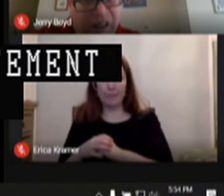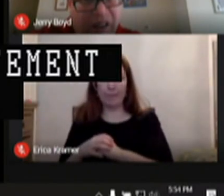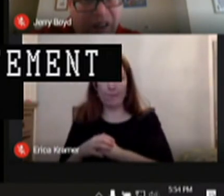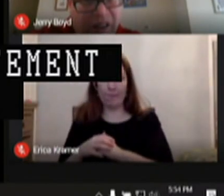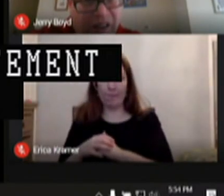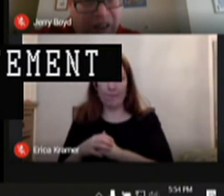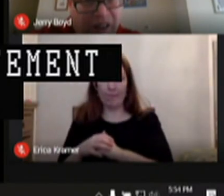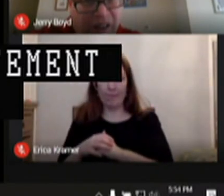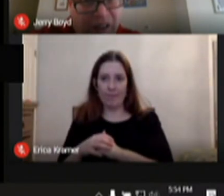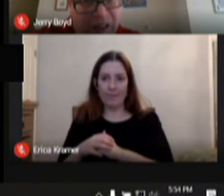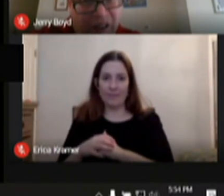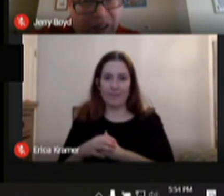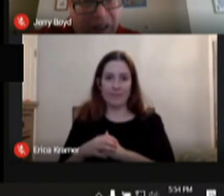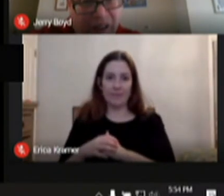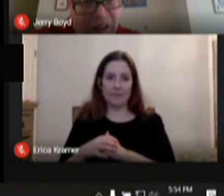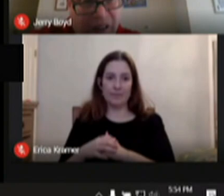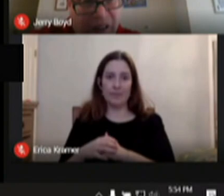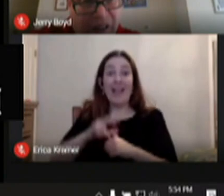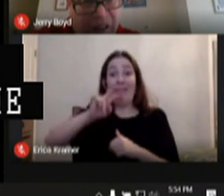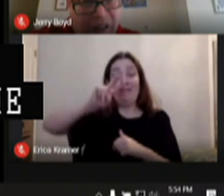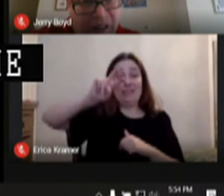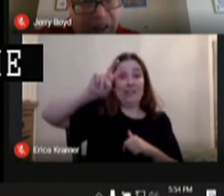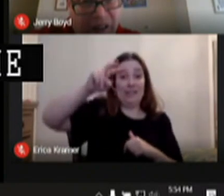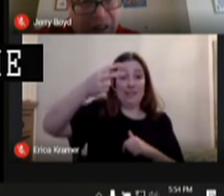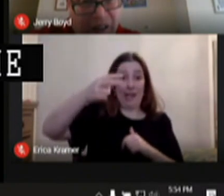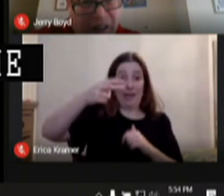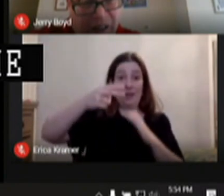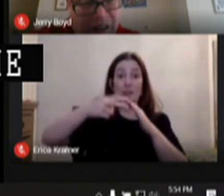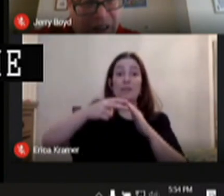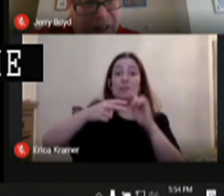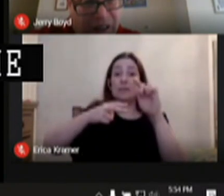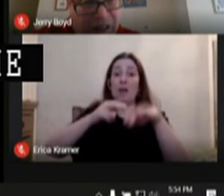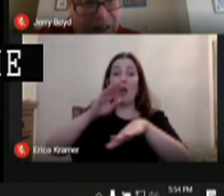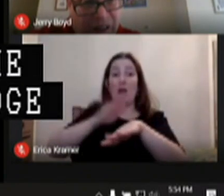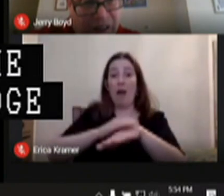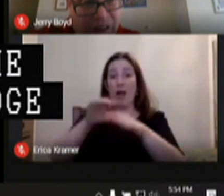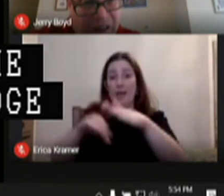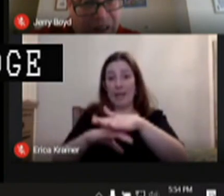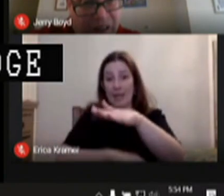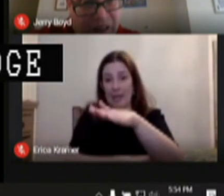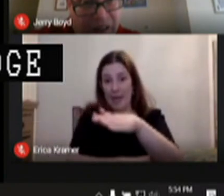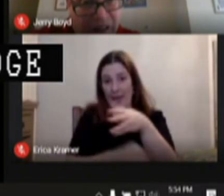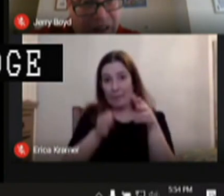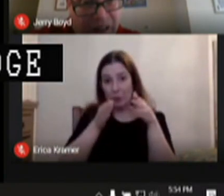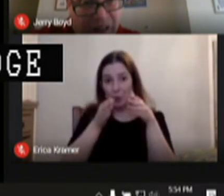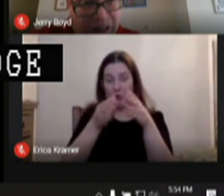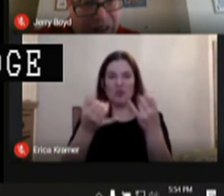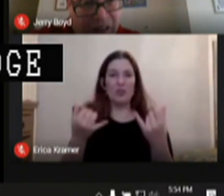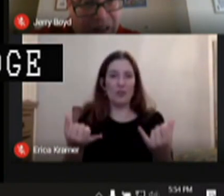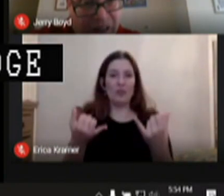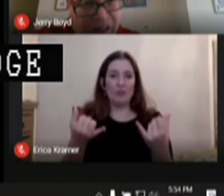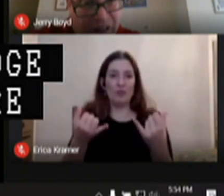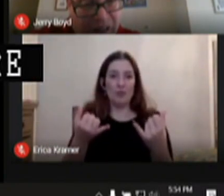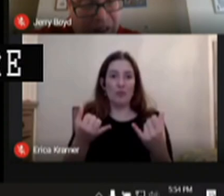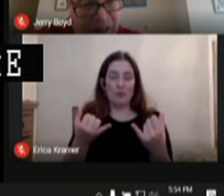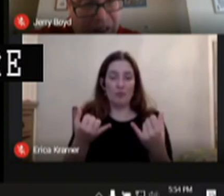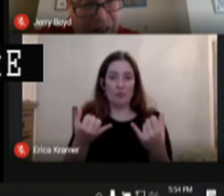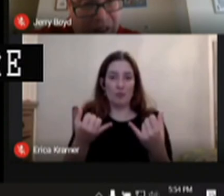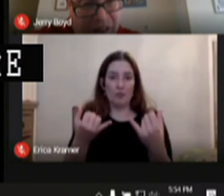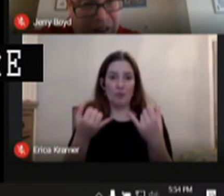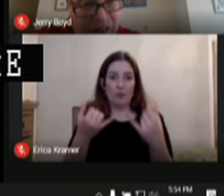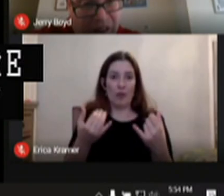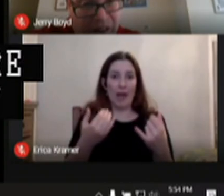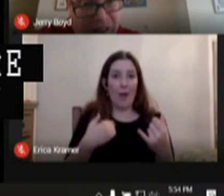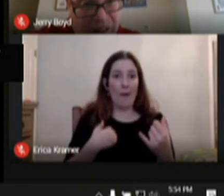second gateway to the plaza, this is up on Cambridge Street, and right now you're separated from the plaza by about 4